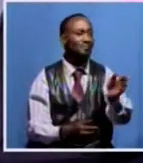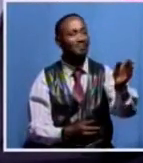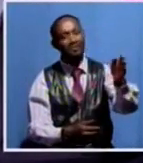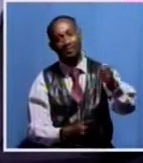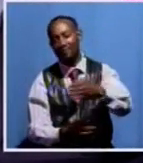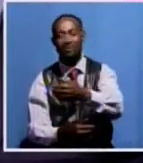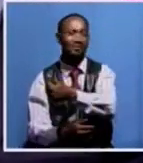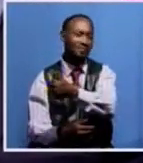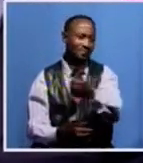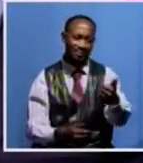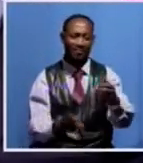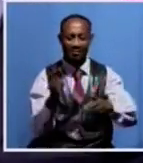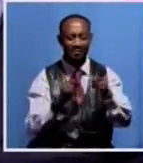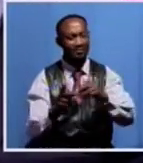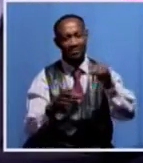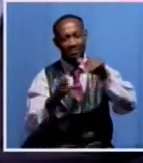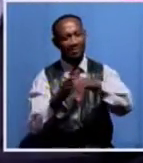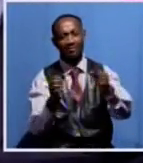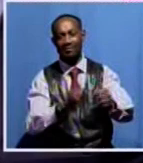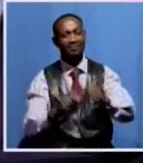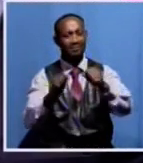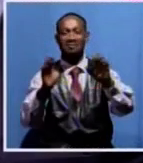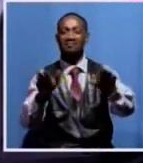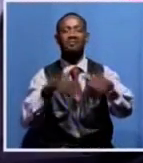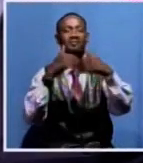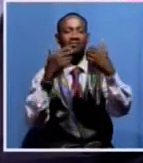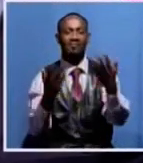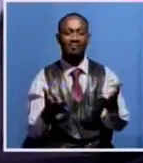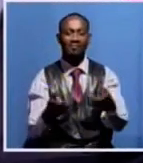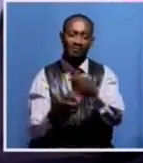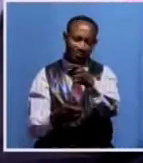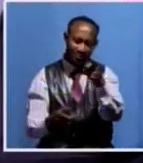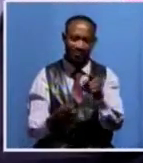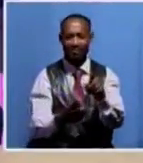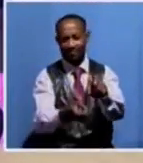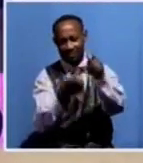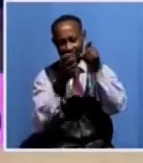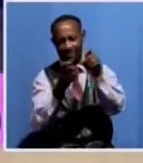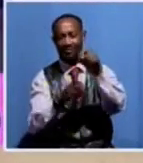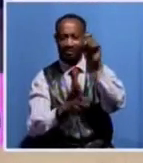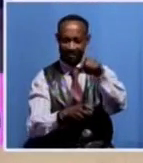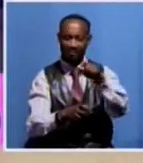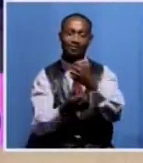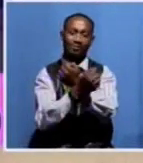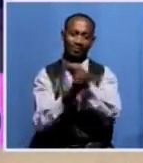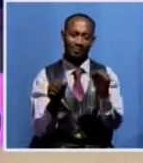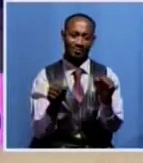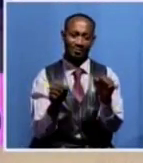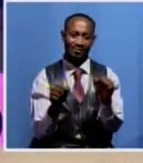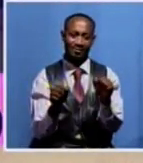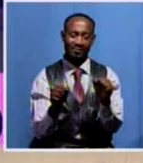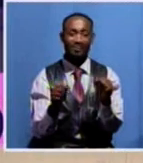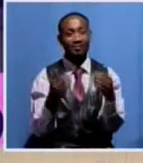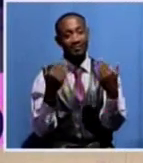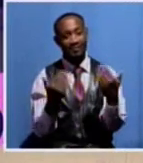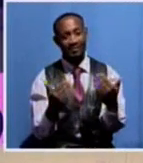the system. So those are the kind of challenges that we need to meet. I think you're working on with moving to electronic system. Absolutely. Now,